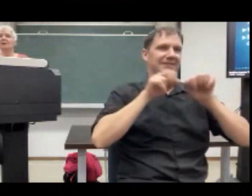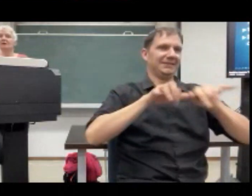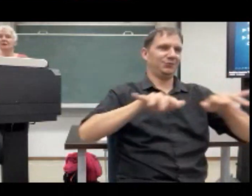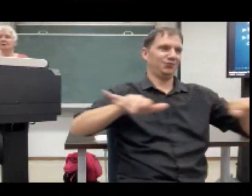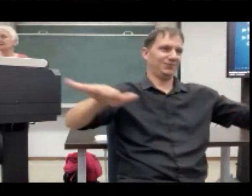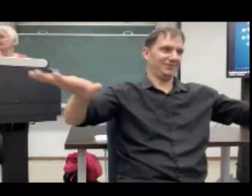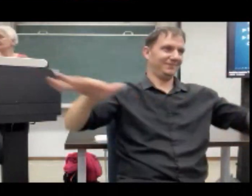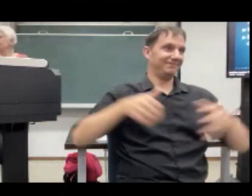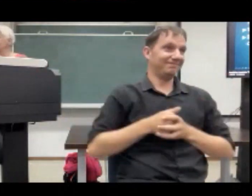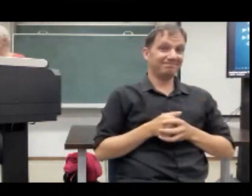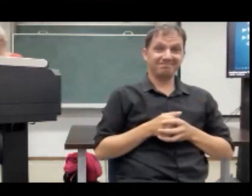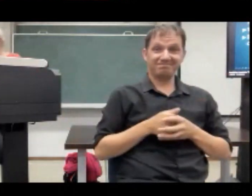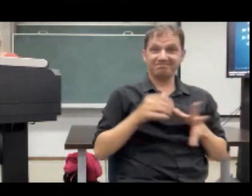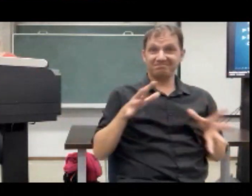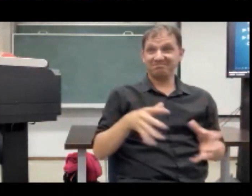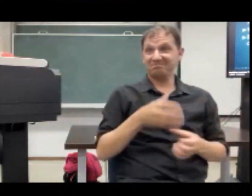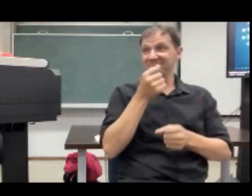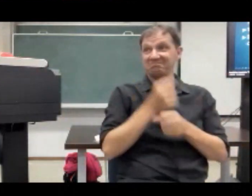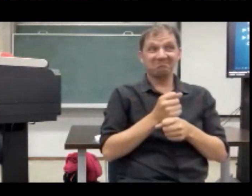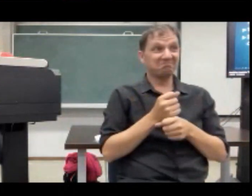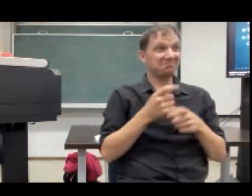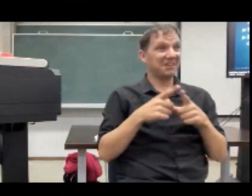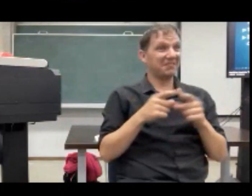So that was it, folks.